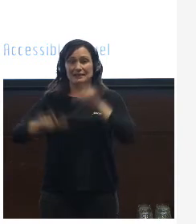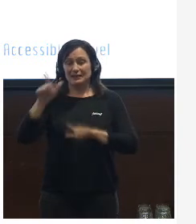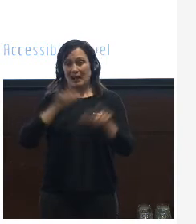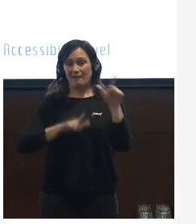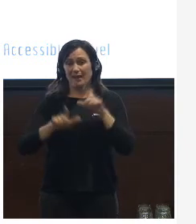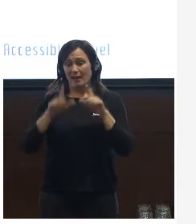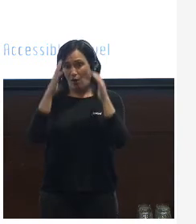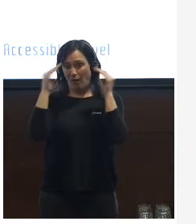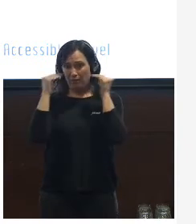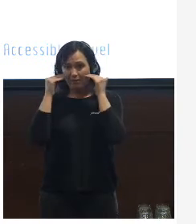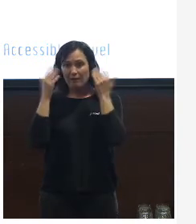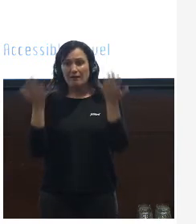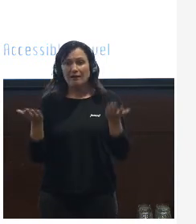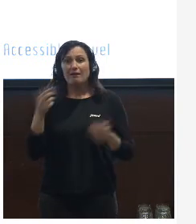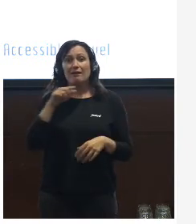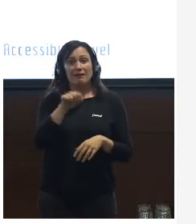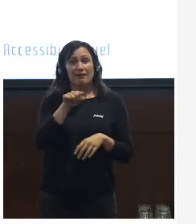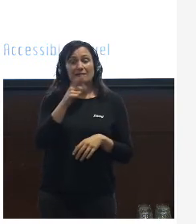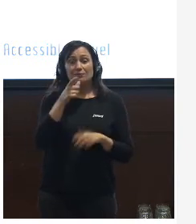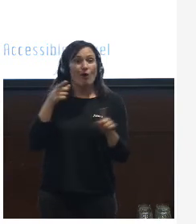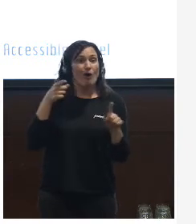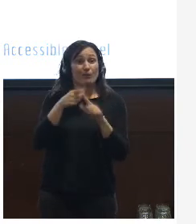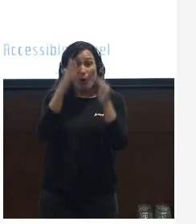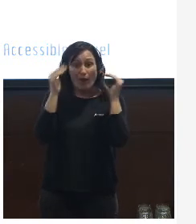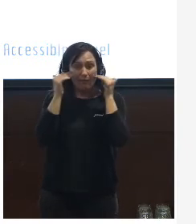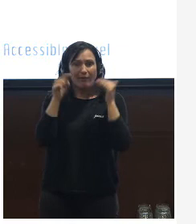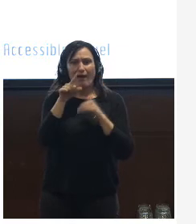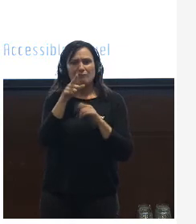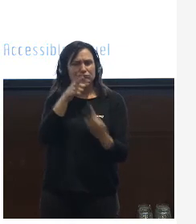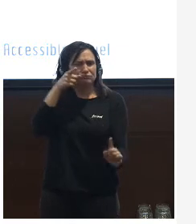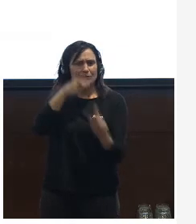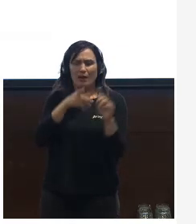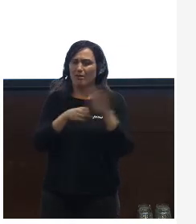Netherlands a more accessible destination.